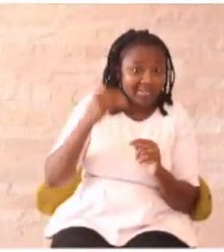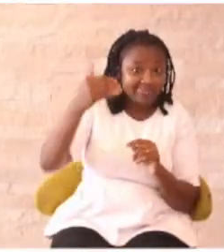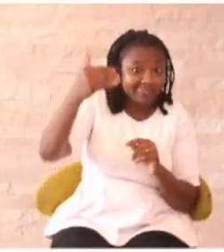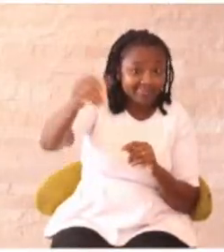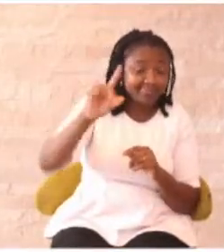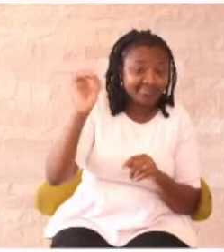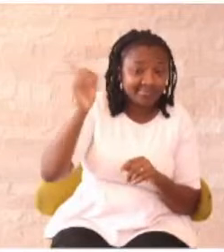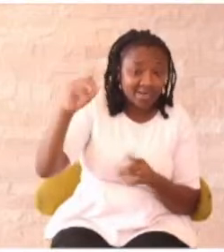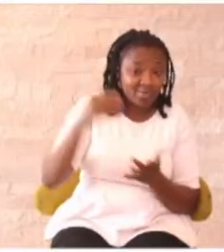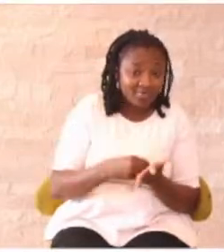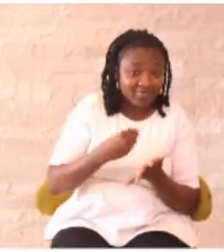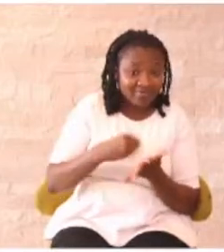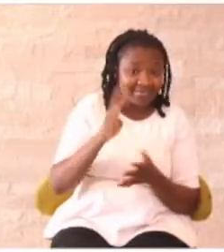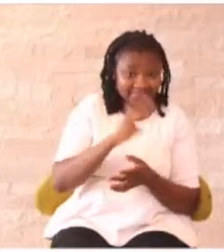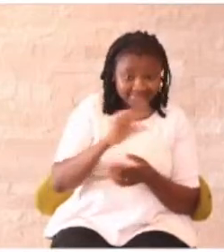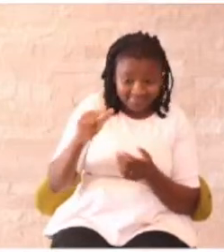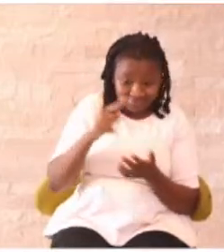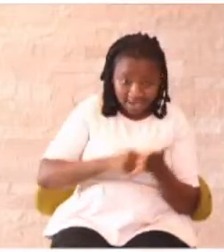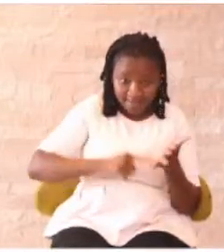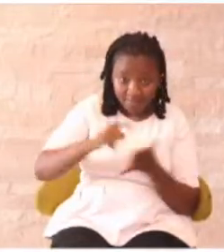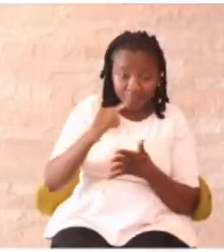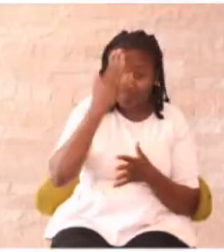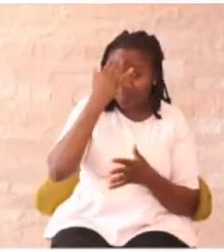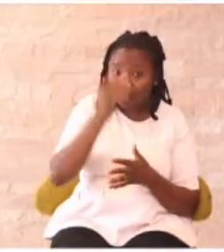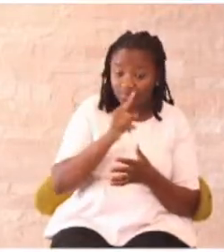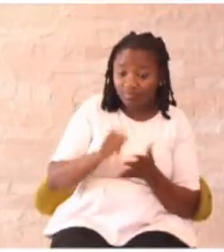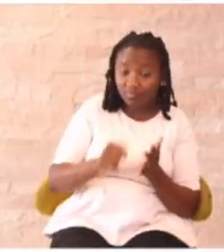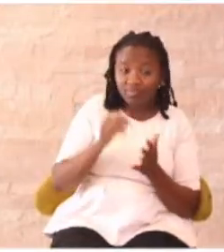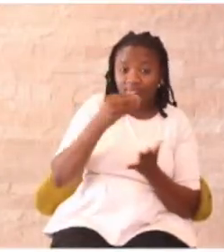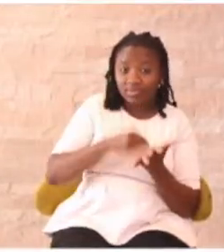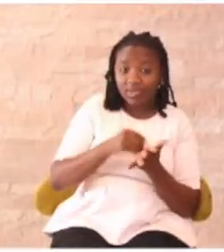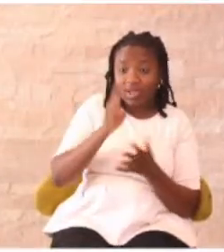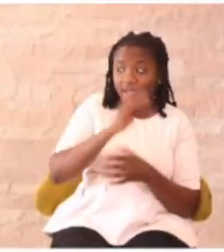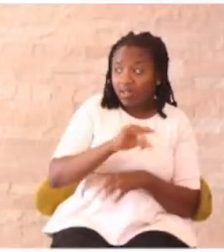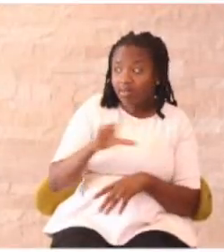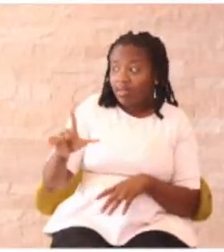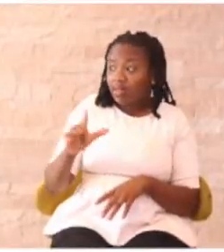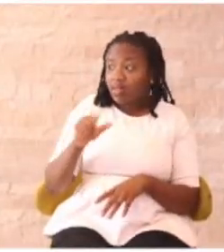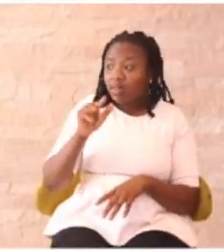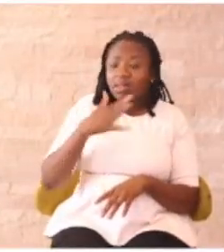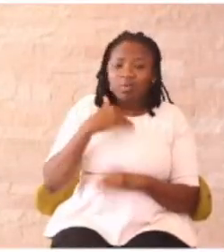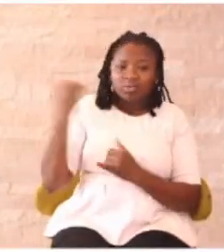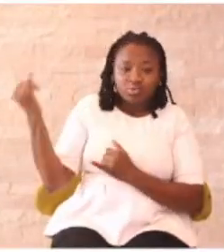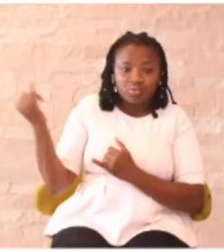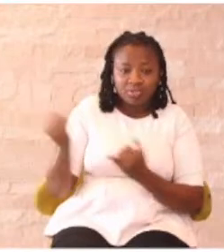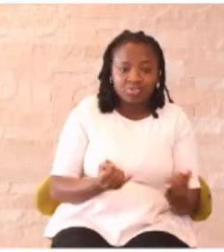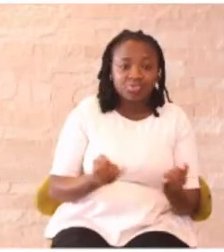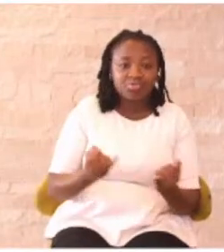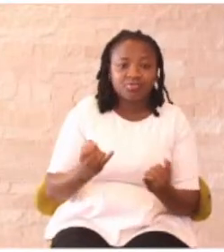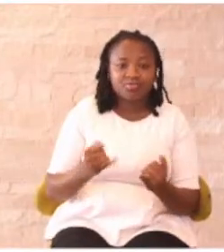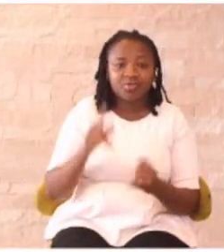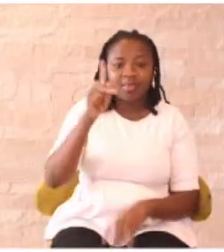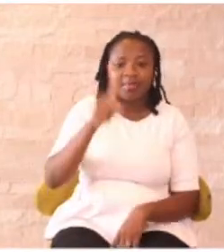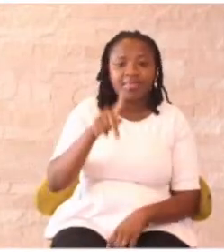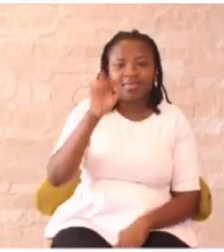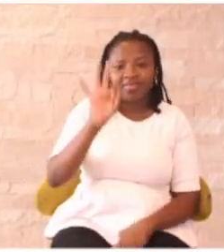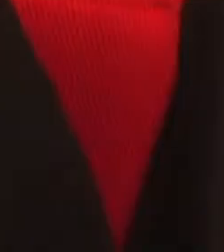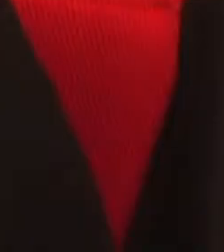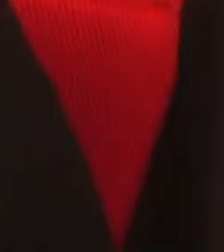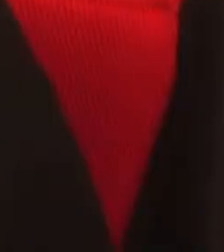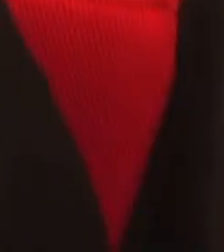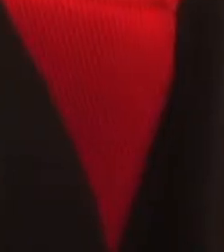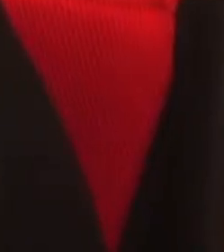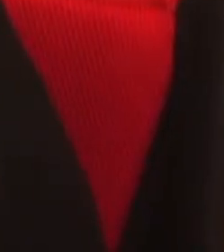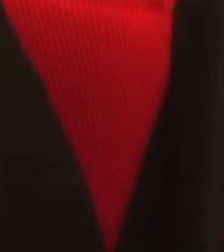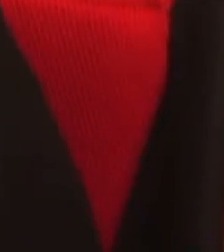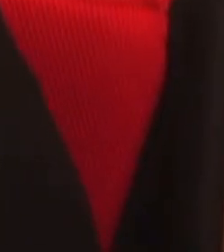Nairobi finance bill goes through, because what they are trying to do is to reintroduce the P3 form fee